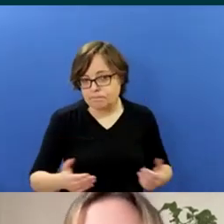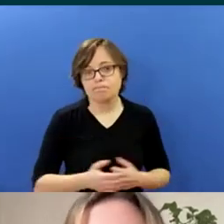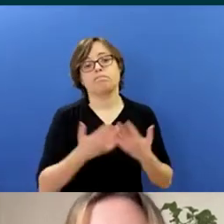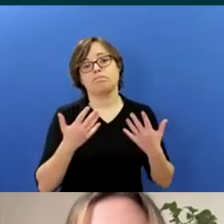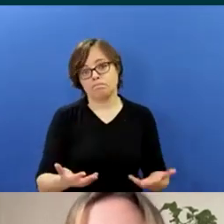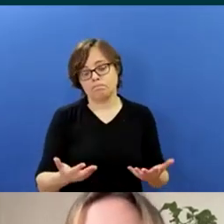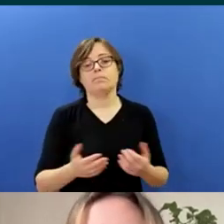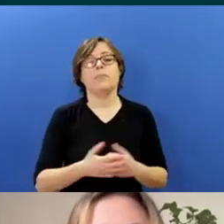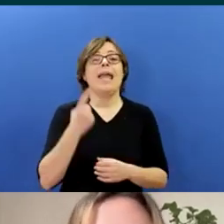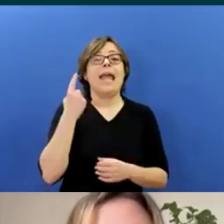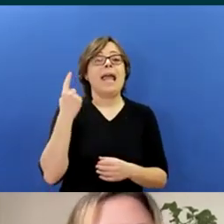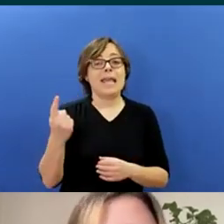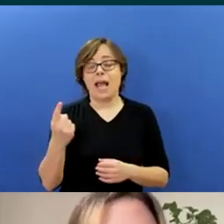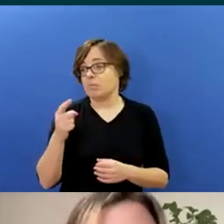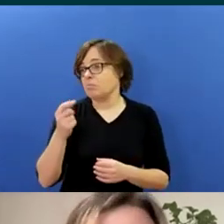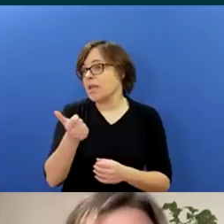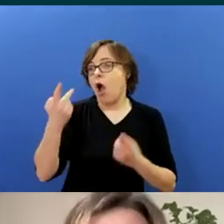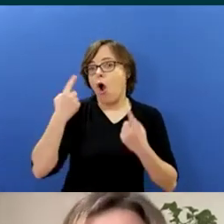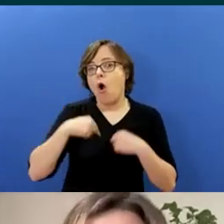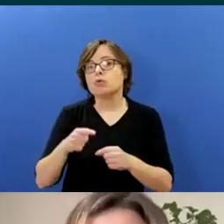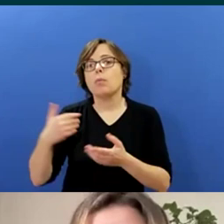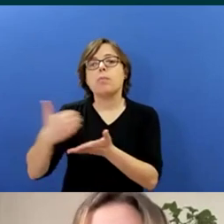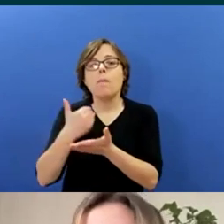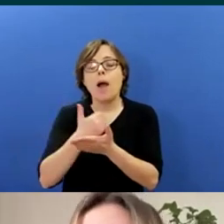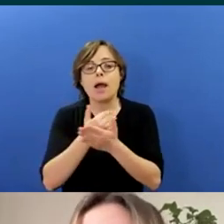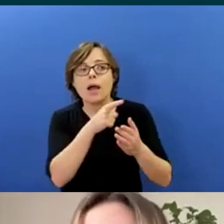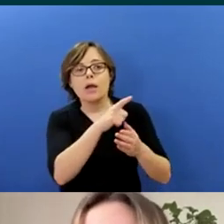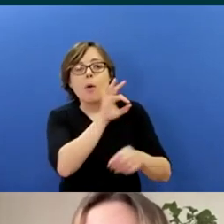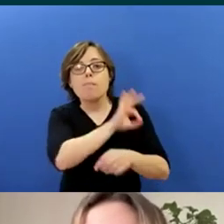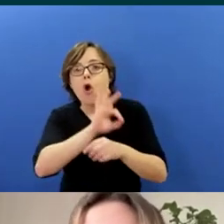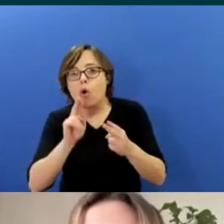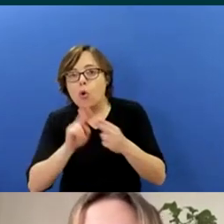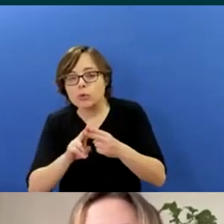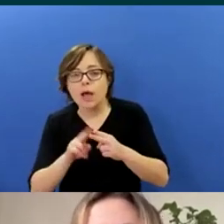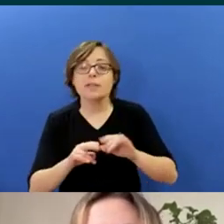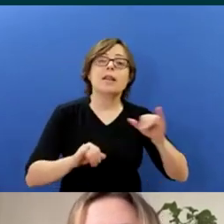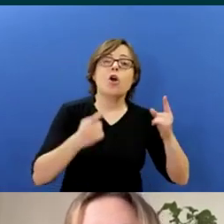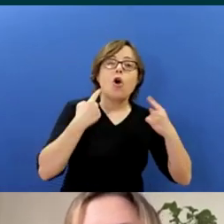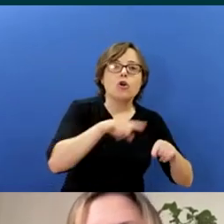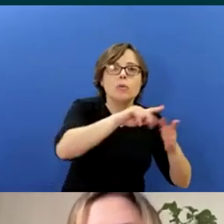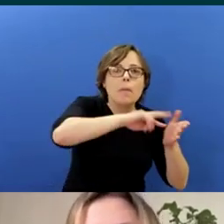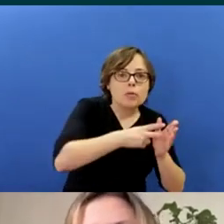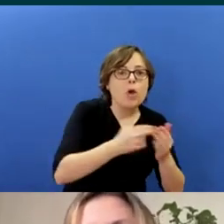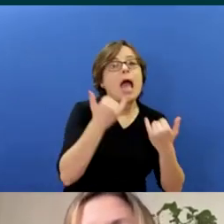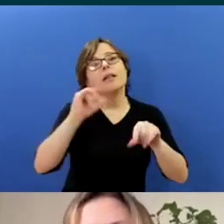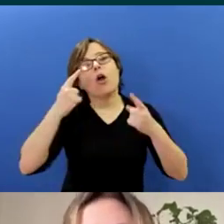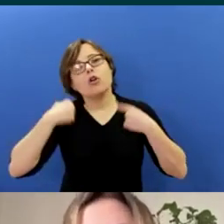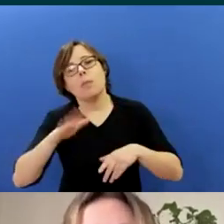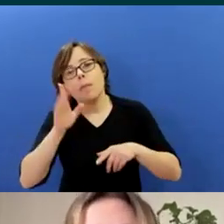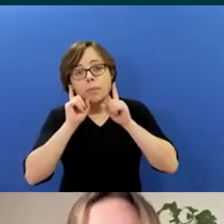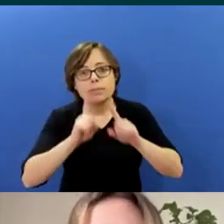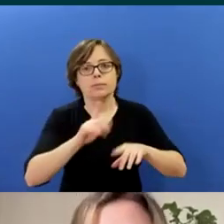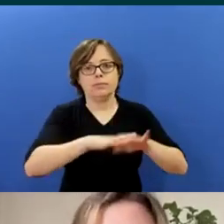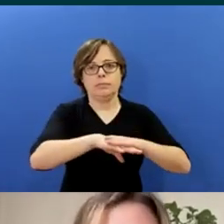and the majority of them will be part of the actual construction. Indeed, citizen participation exists on a